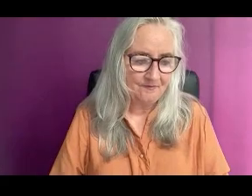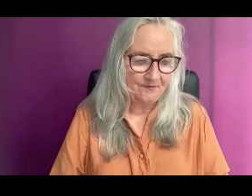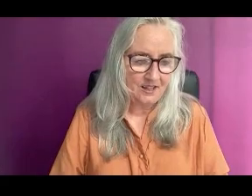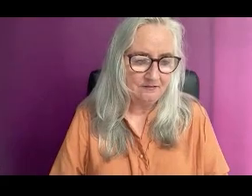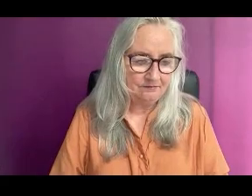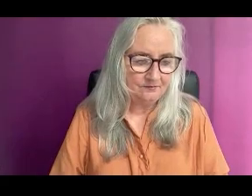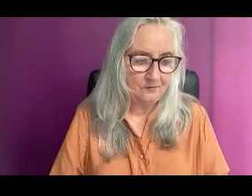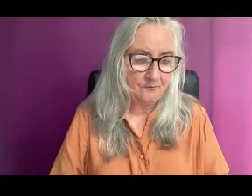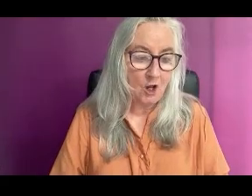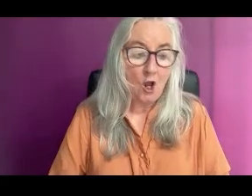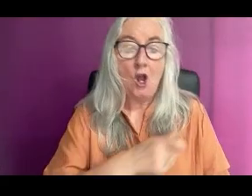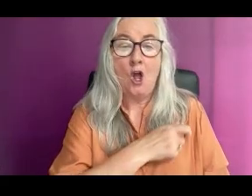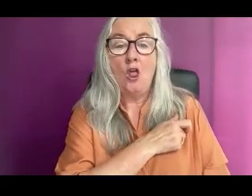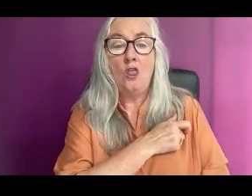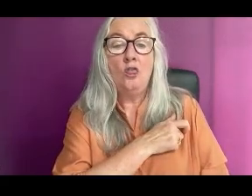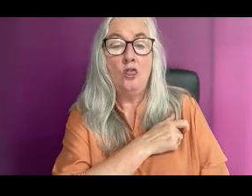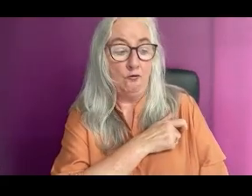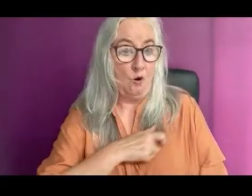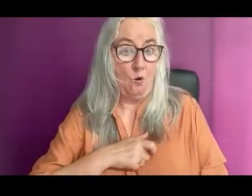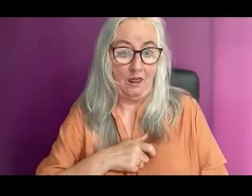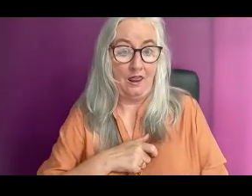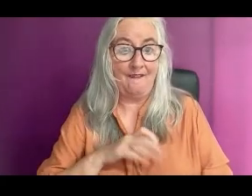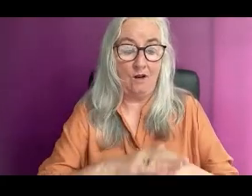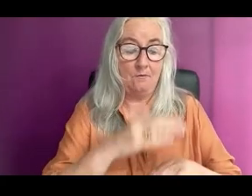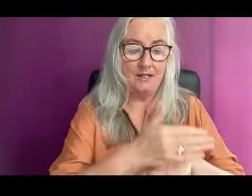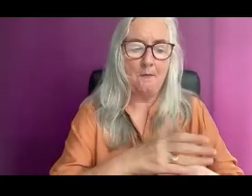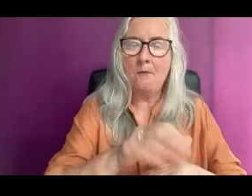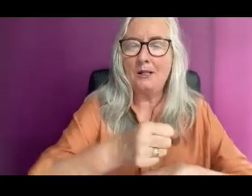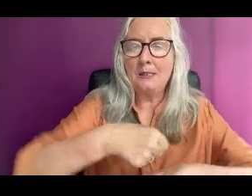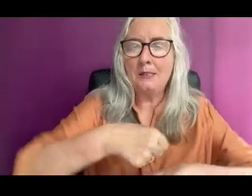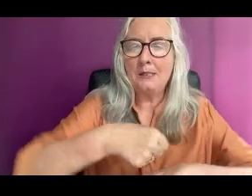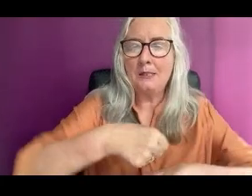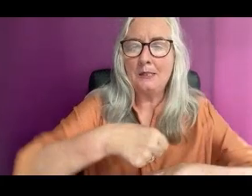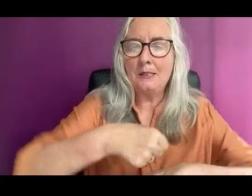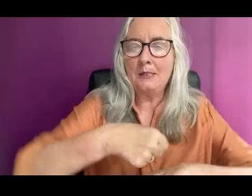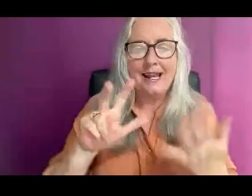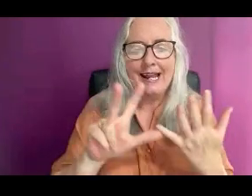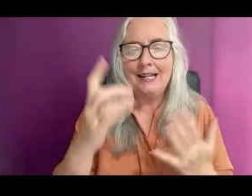The roles that these employees are working must be for a minimum of 8 hours per week.